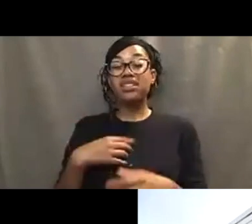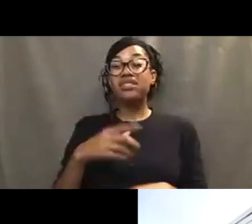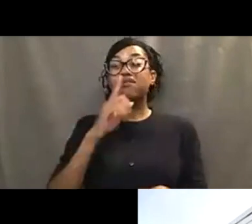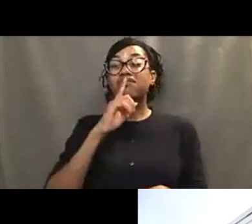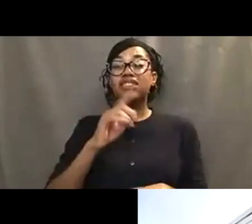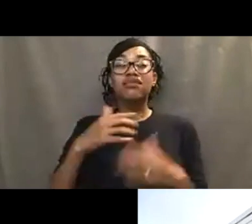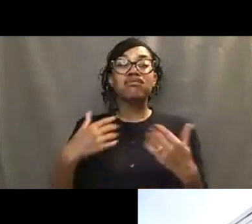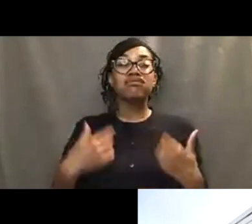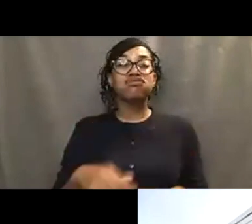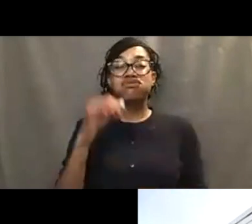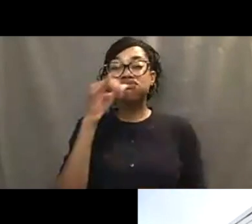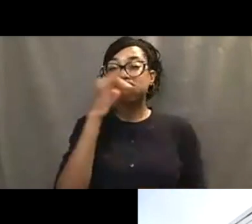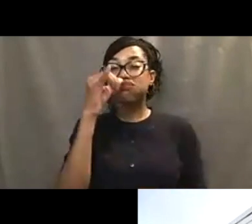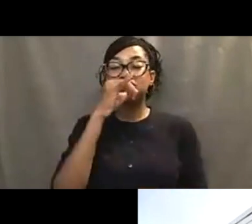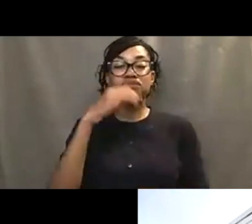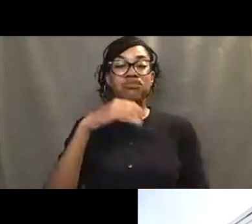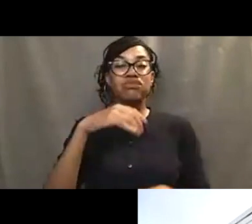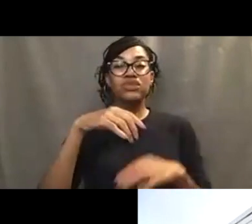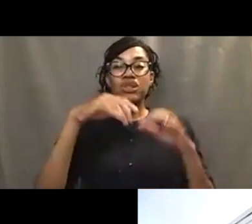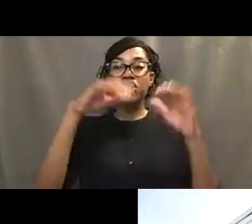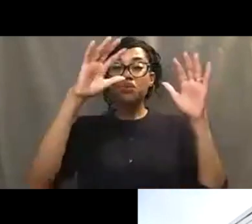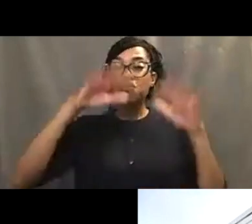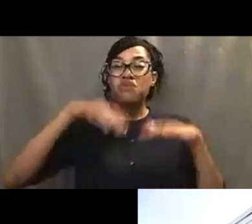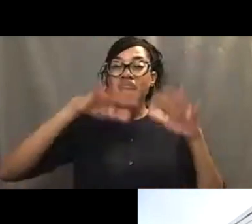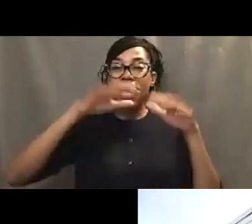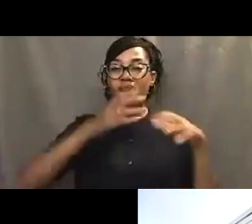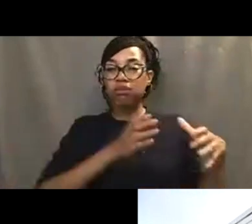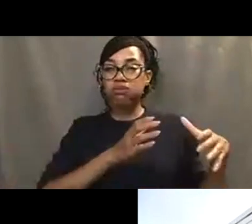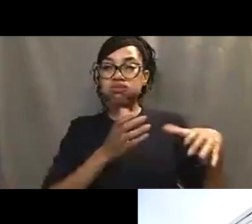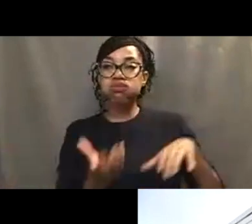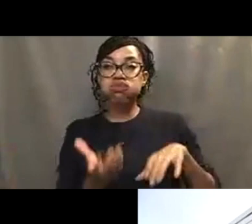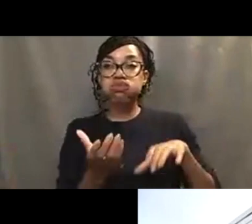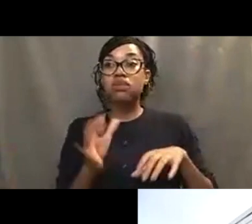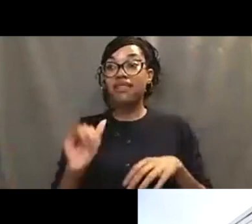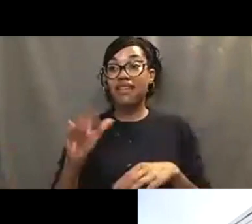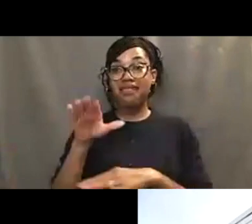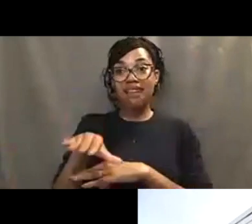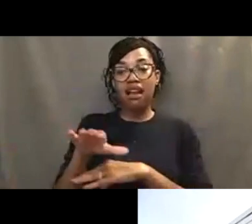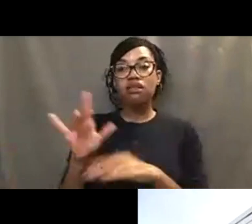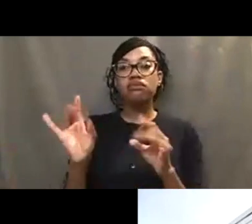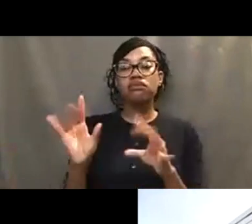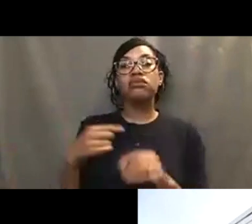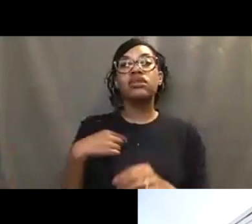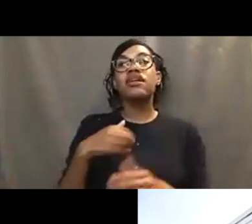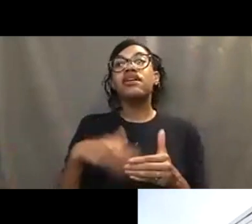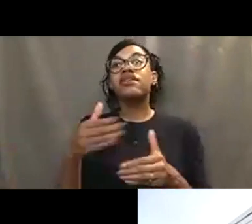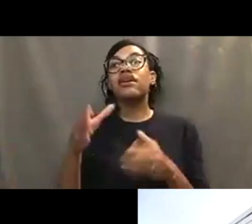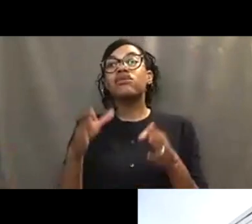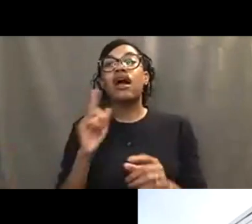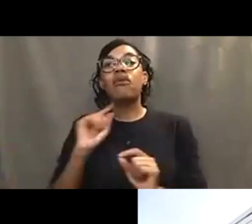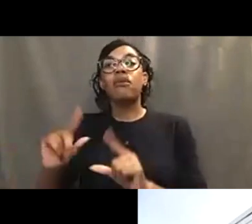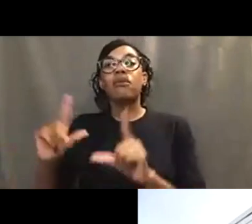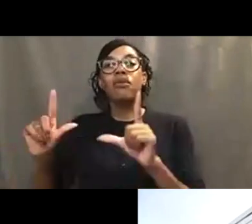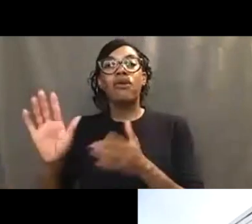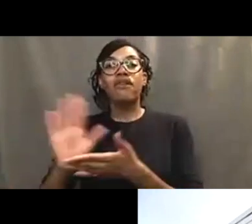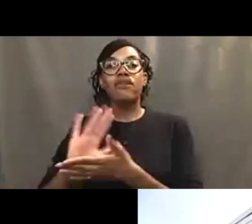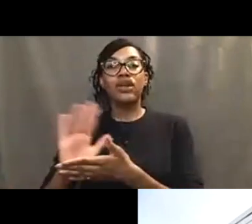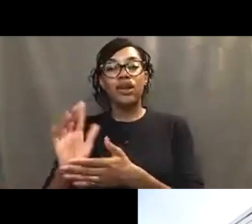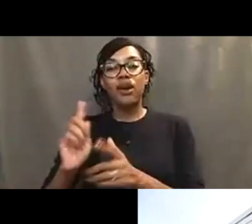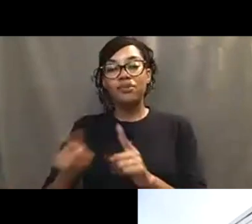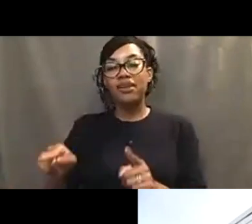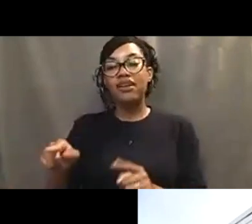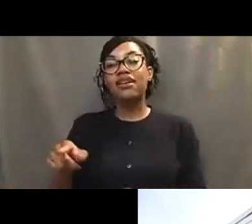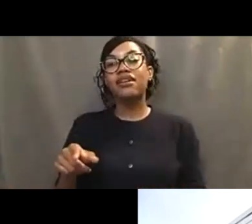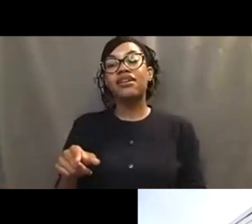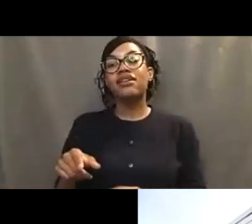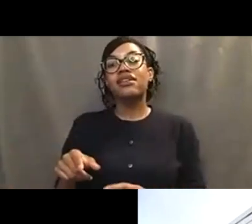umbrellas and bullhorns. There's a video, and whenever the next person speaks, I'll try to pull it up and drop it in the link. We went